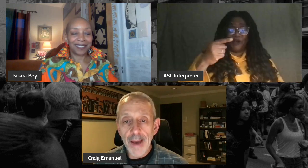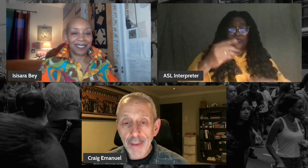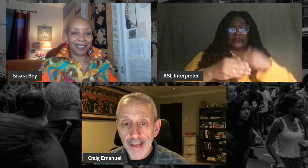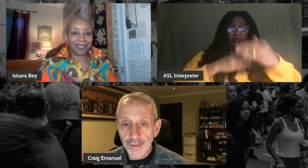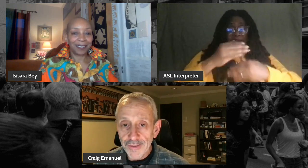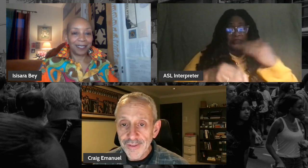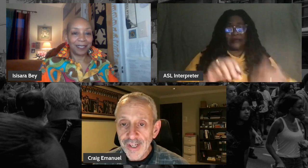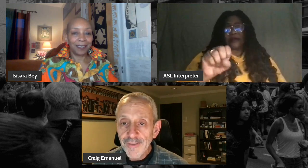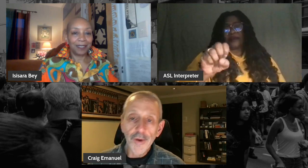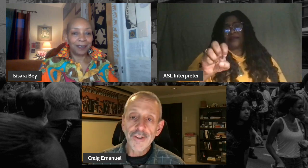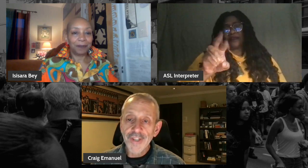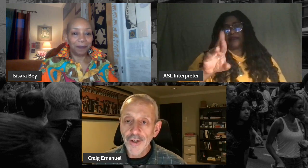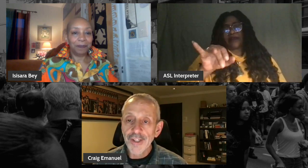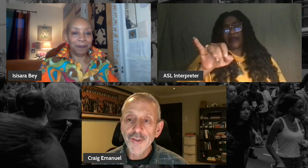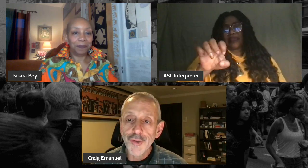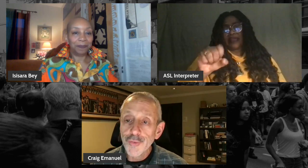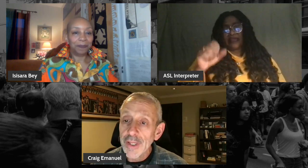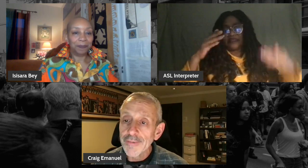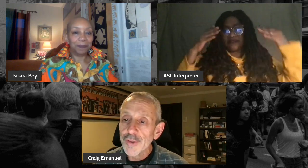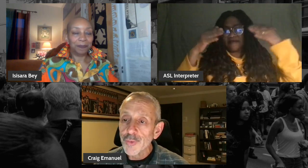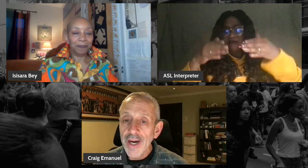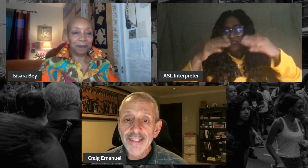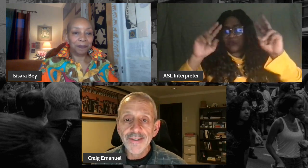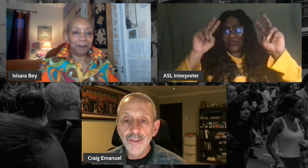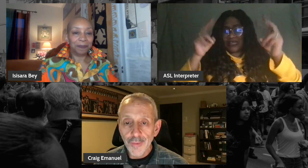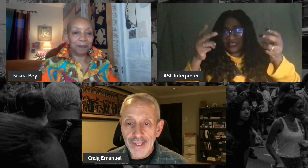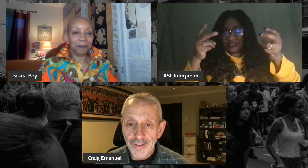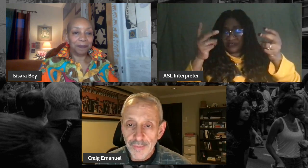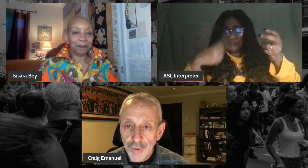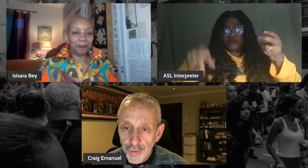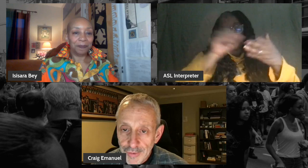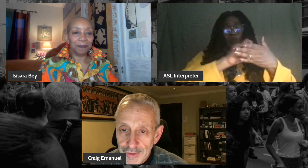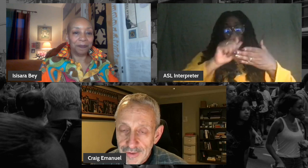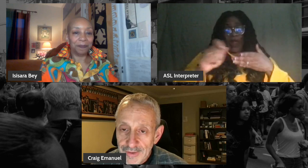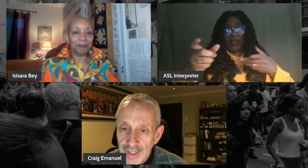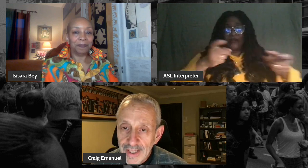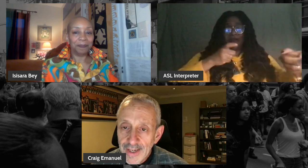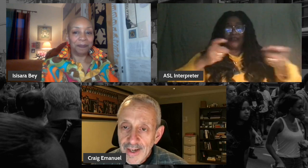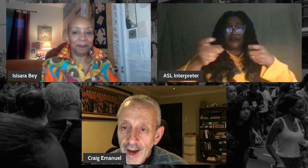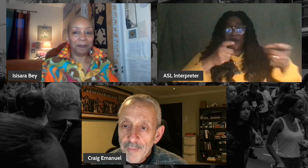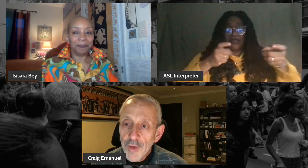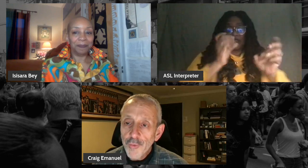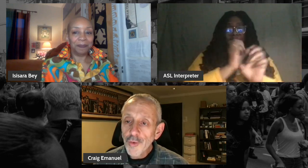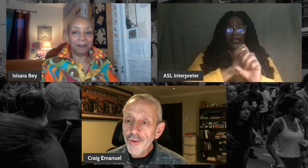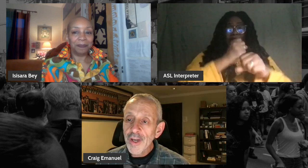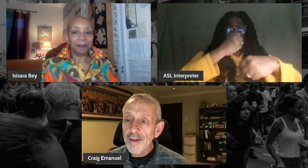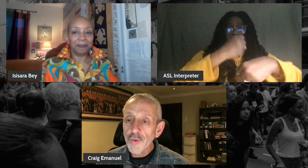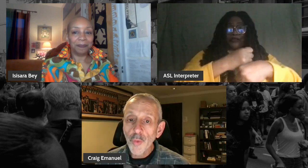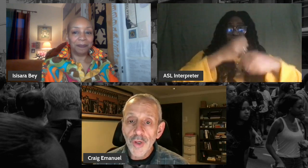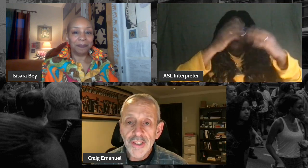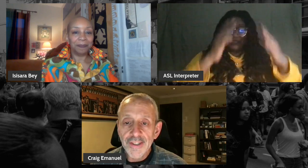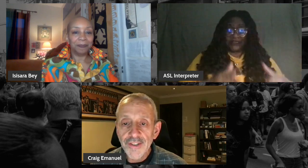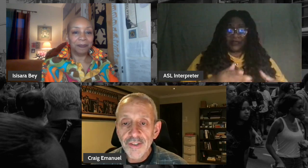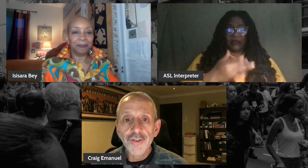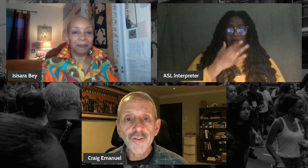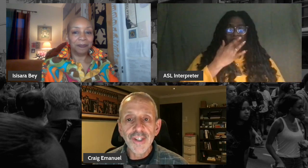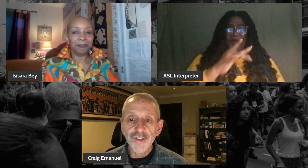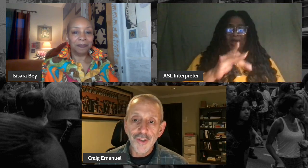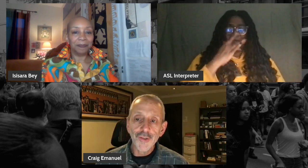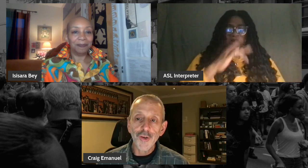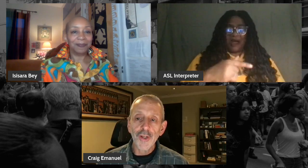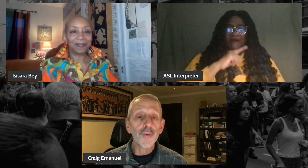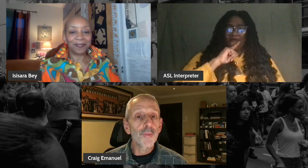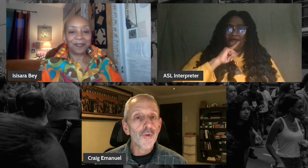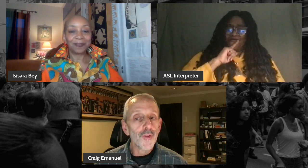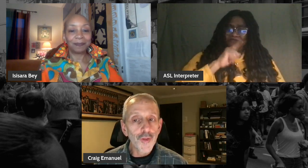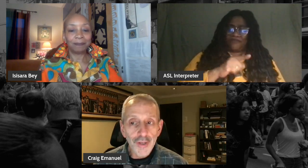three fat panels focusing on issues relevant to writers, directors, and producers. I've been fortunate enough to work in this industry as